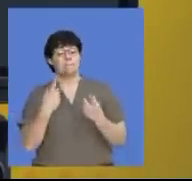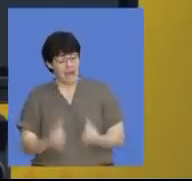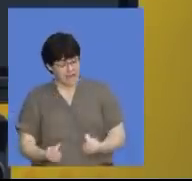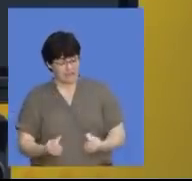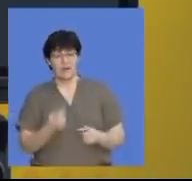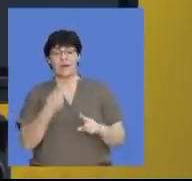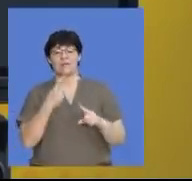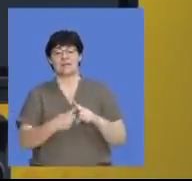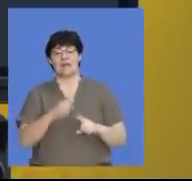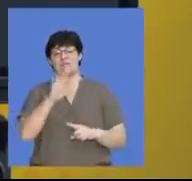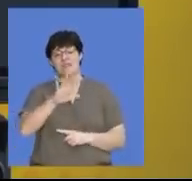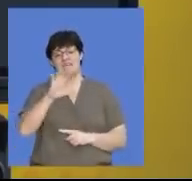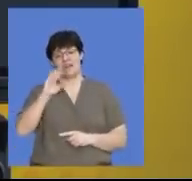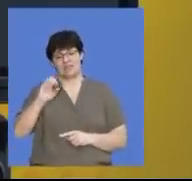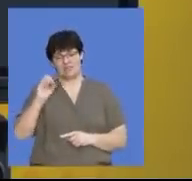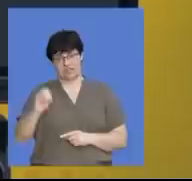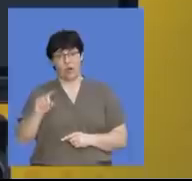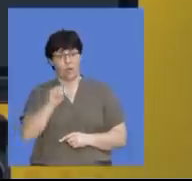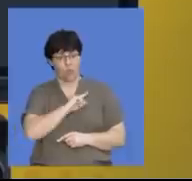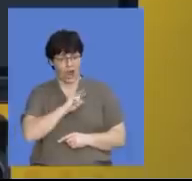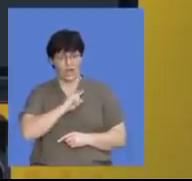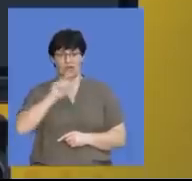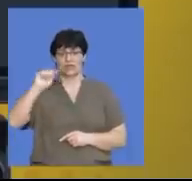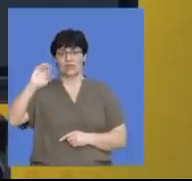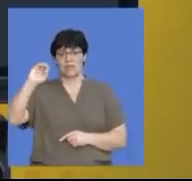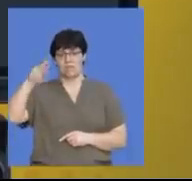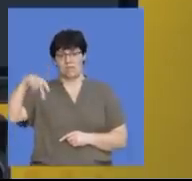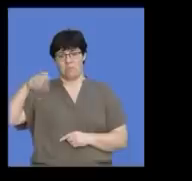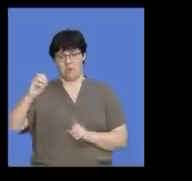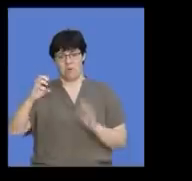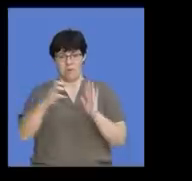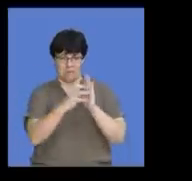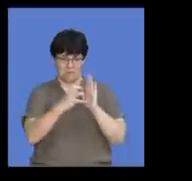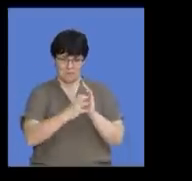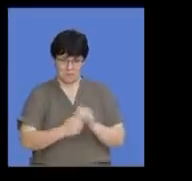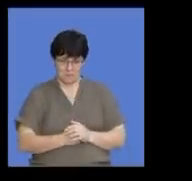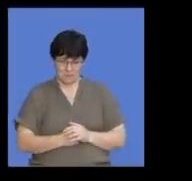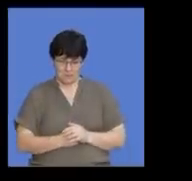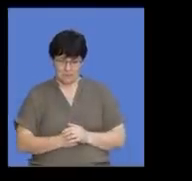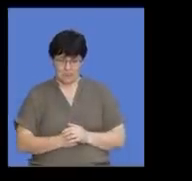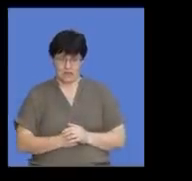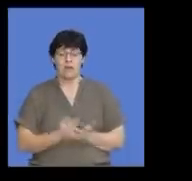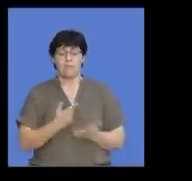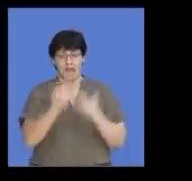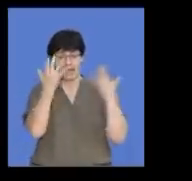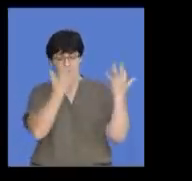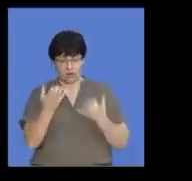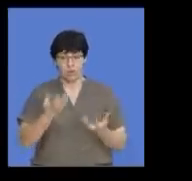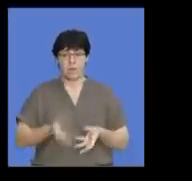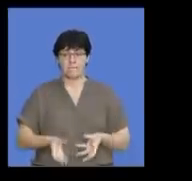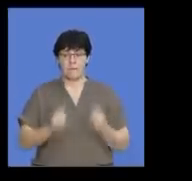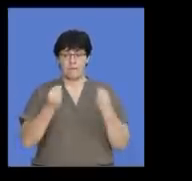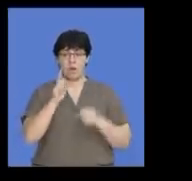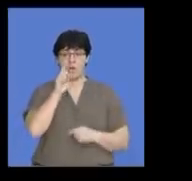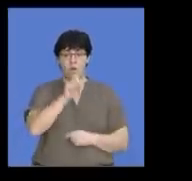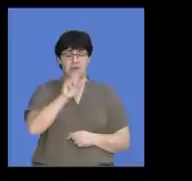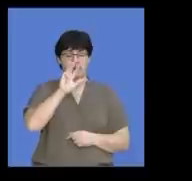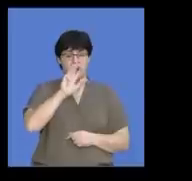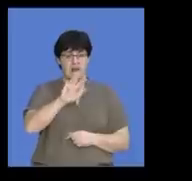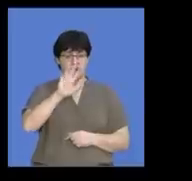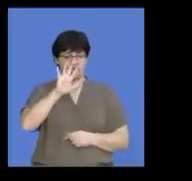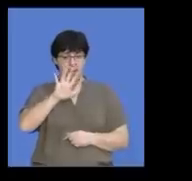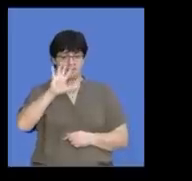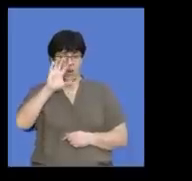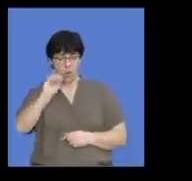by 500 because it's a topographical map. When I do this calculation, I get